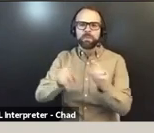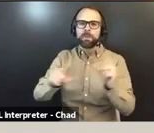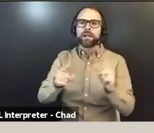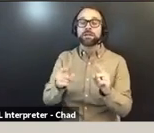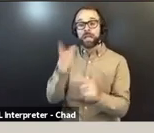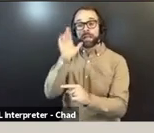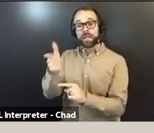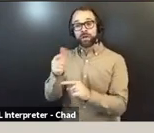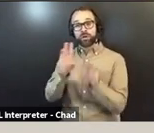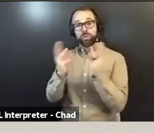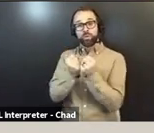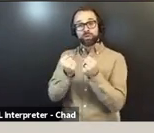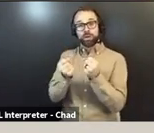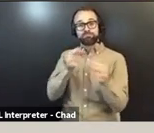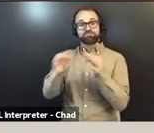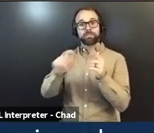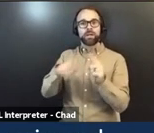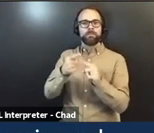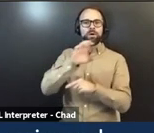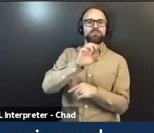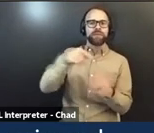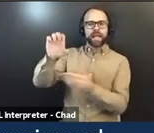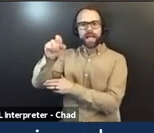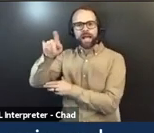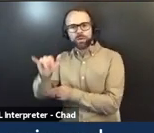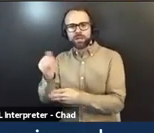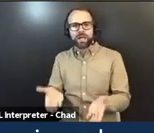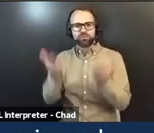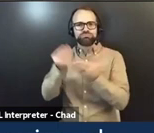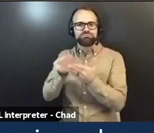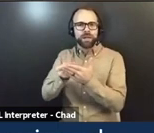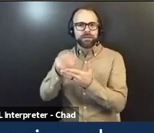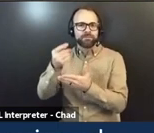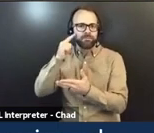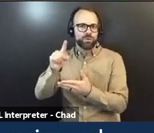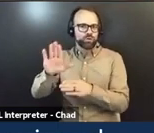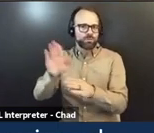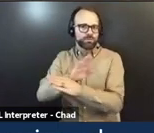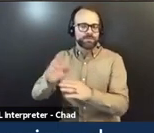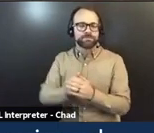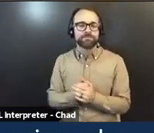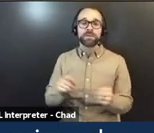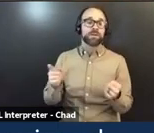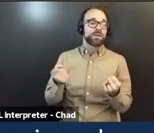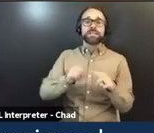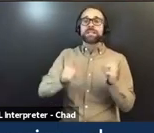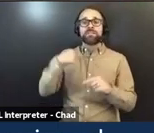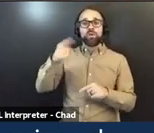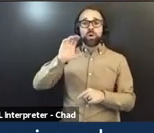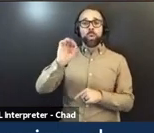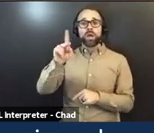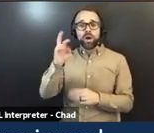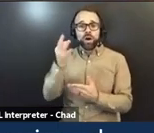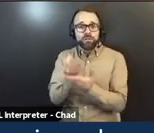about equity and raising capital. So what makes OKR different? Well, first one is speed. Most young companies sort of need money